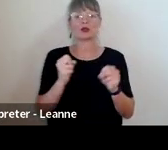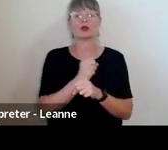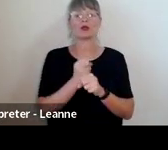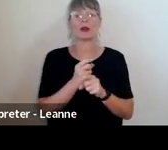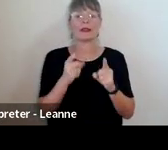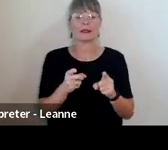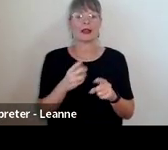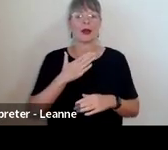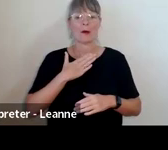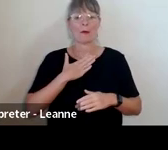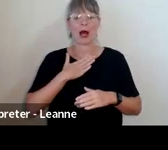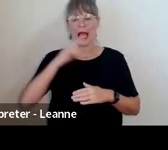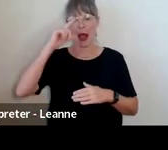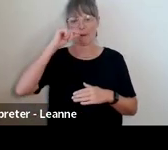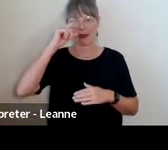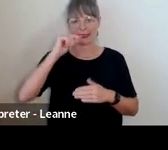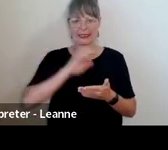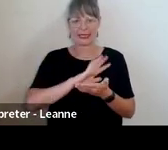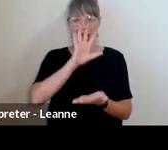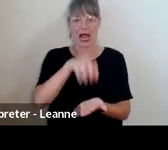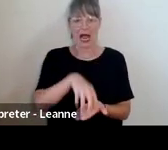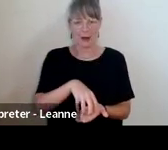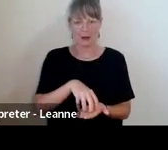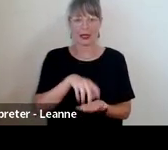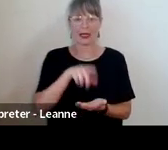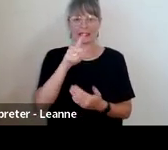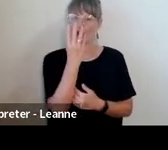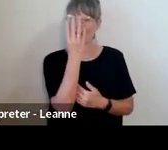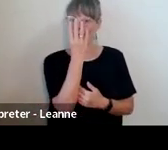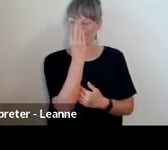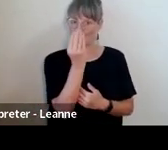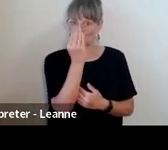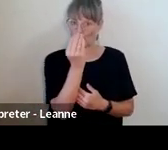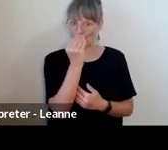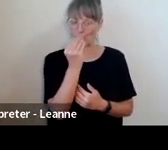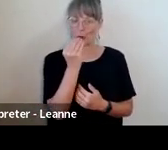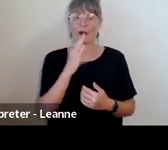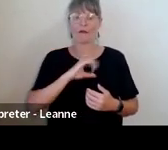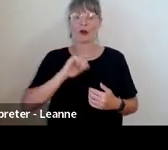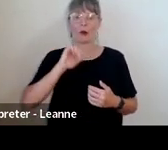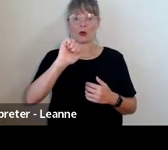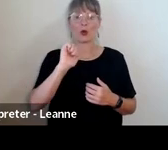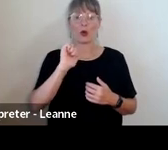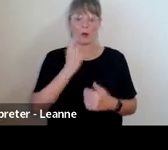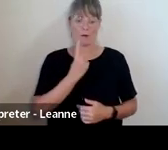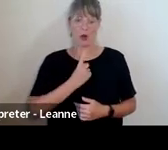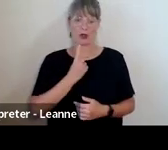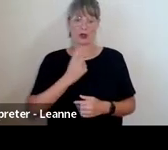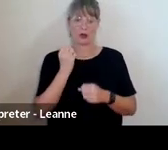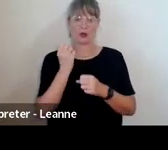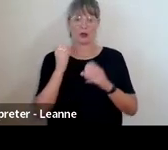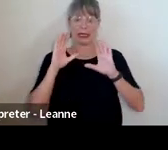is an on-the-go photo calendar application that uses photos from your own personal gallery to